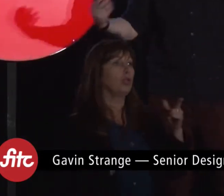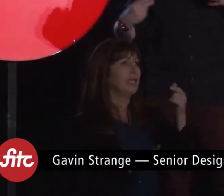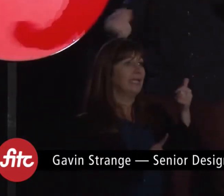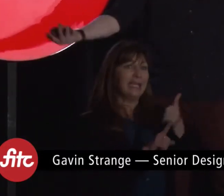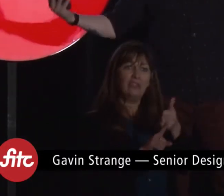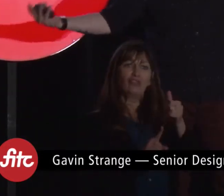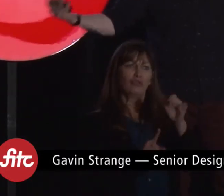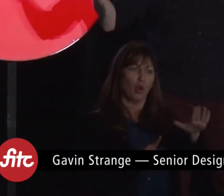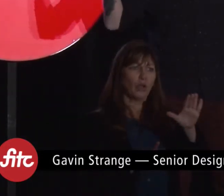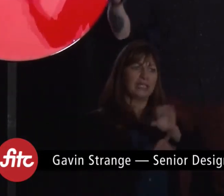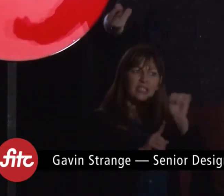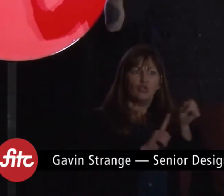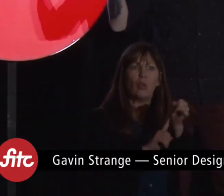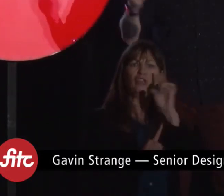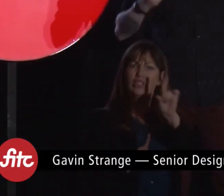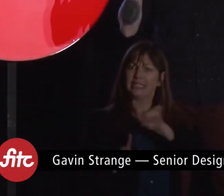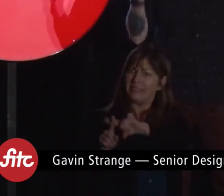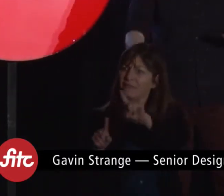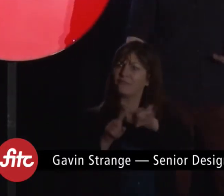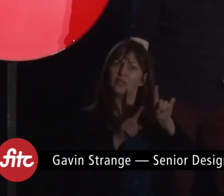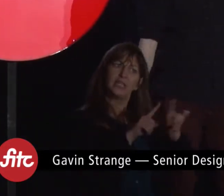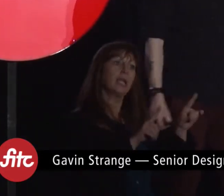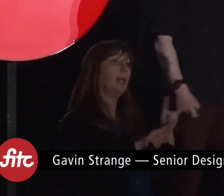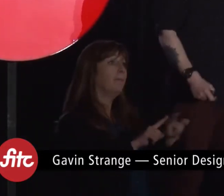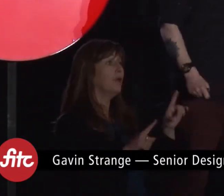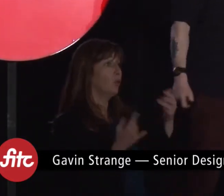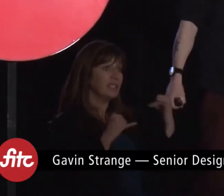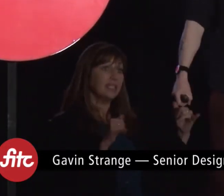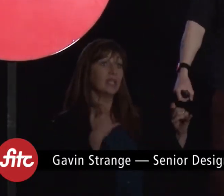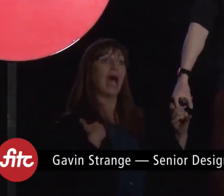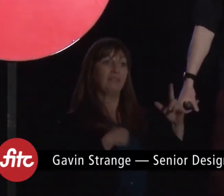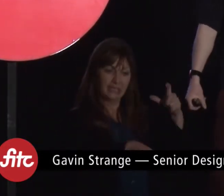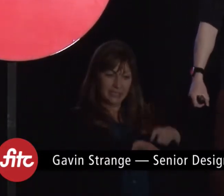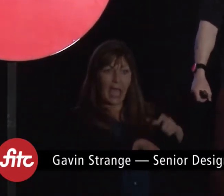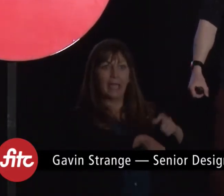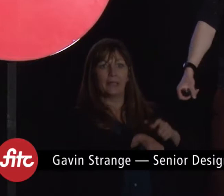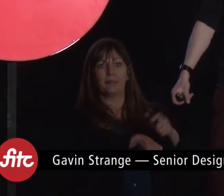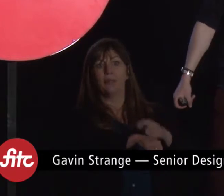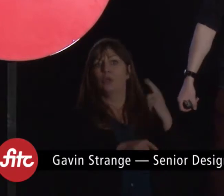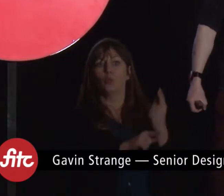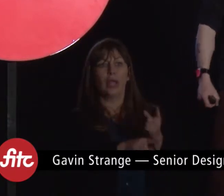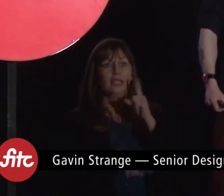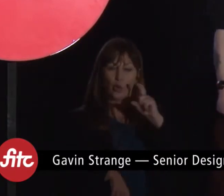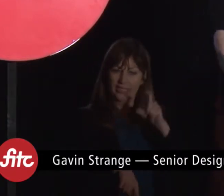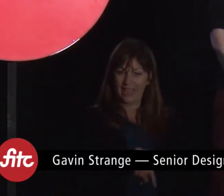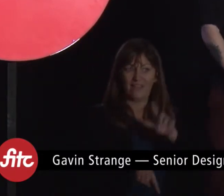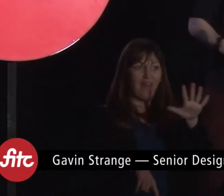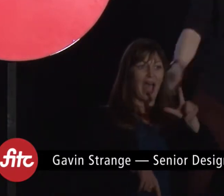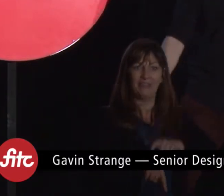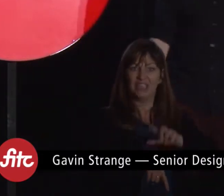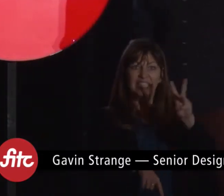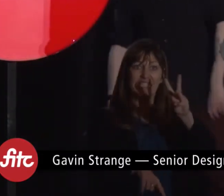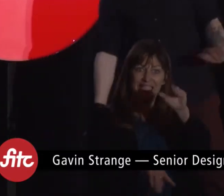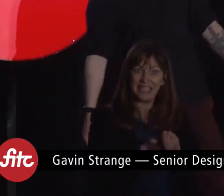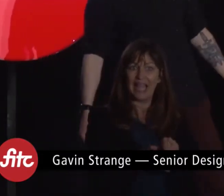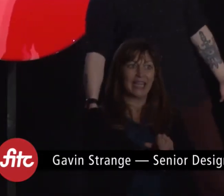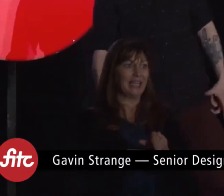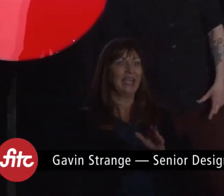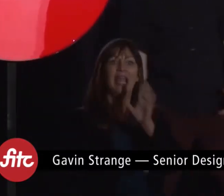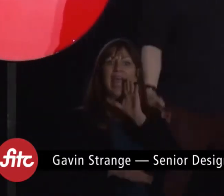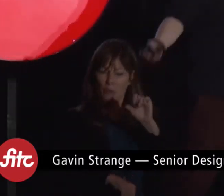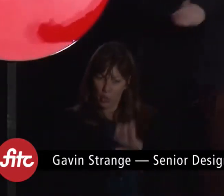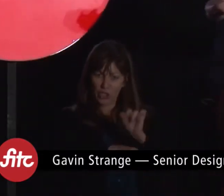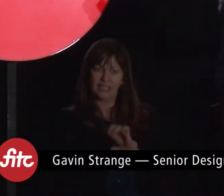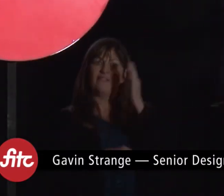situation is different, but we still all have the same amount of time. So, you know, you don't stop being creative at 5 p.m., at 6 p.m. You know, go home, have a